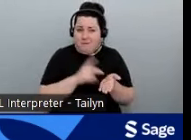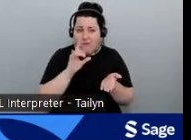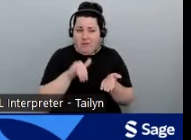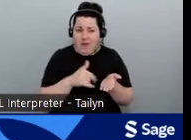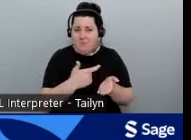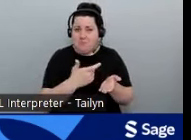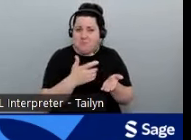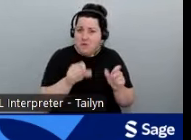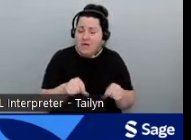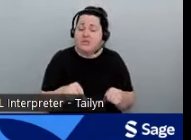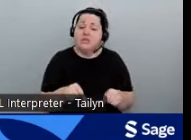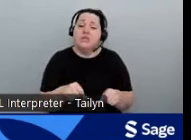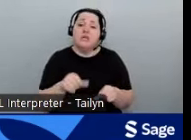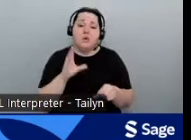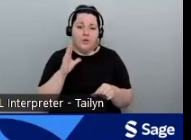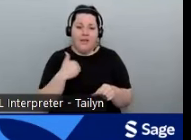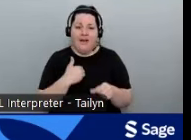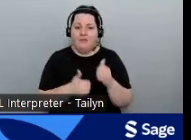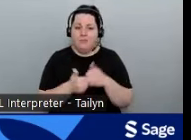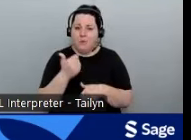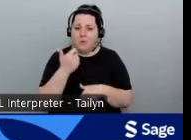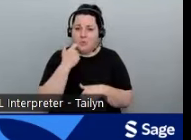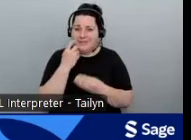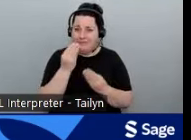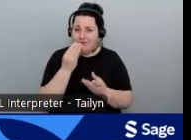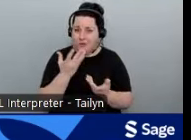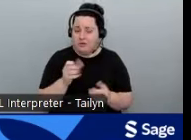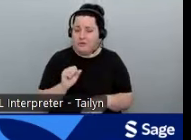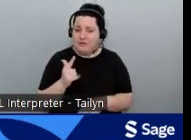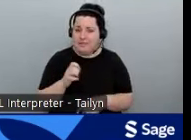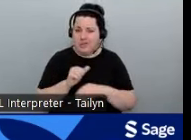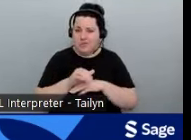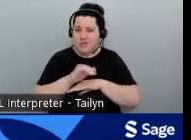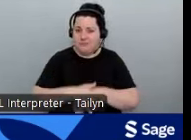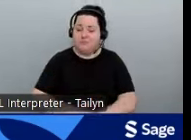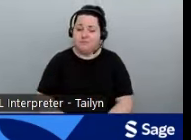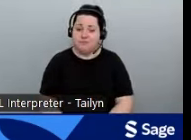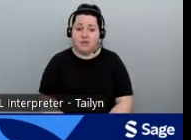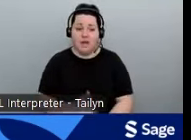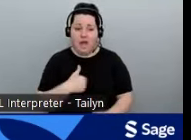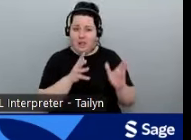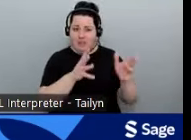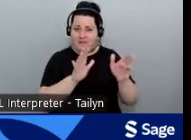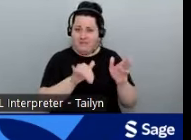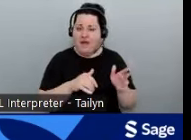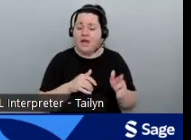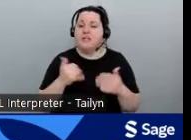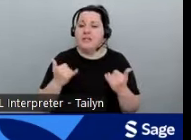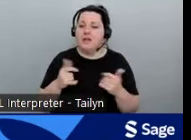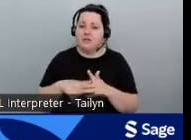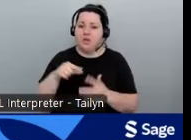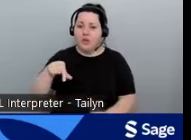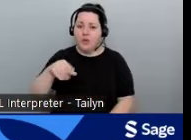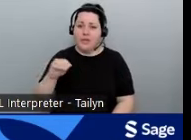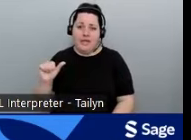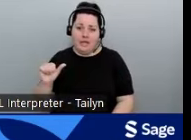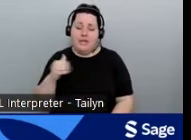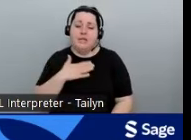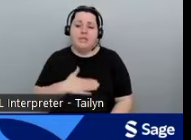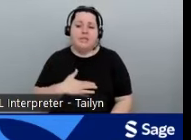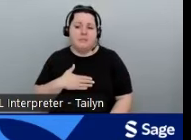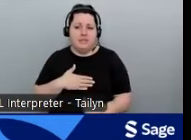you'll continue to get the latest from us at Sage. I'm going to leave this up as we start with the Q&A. So please do continue